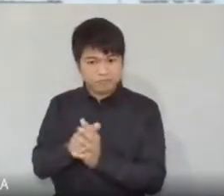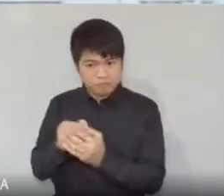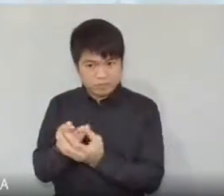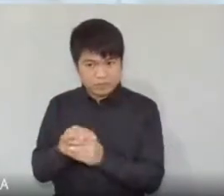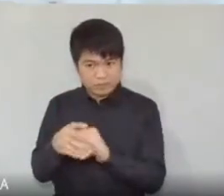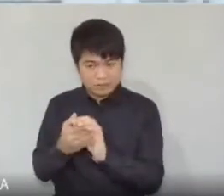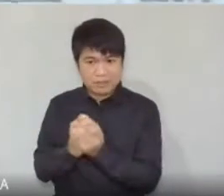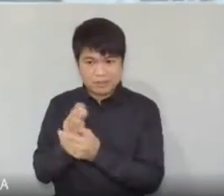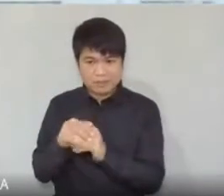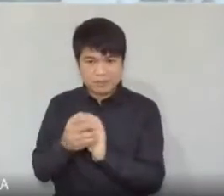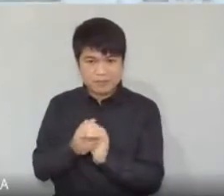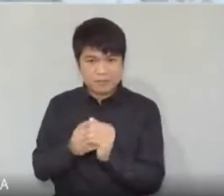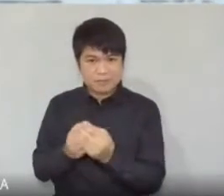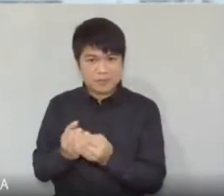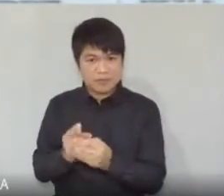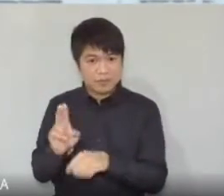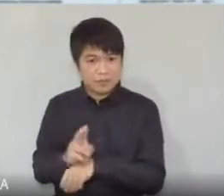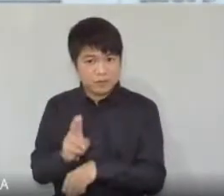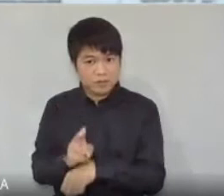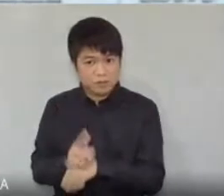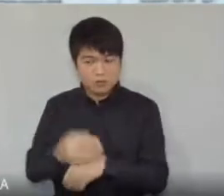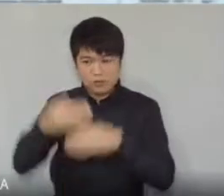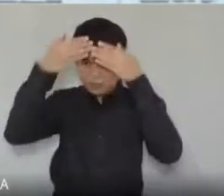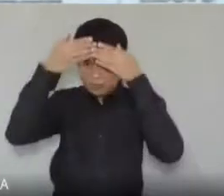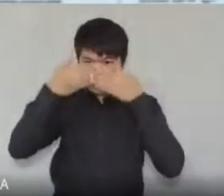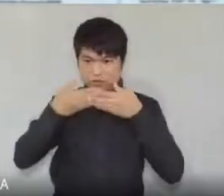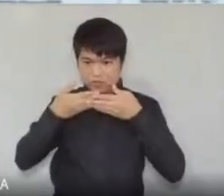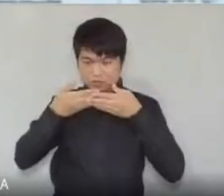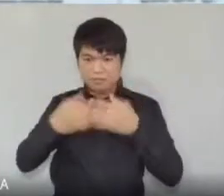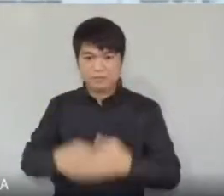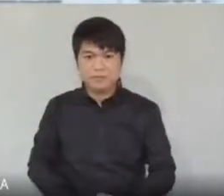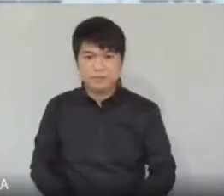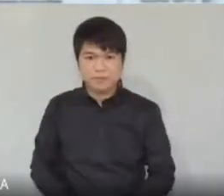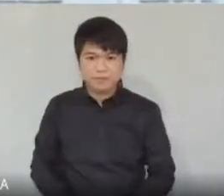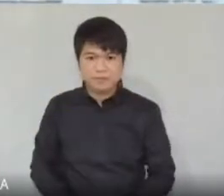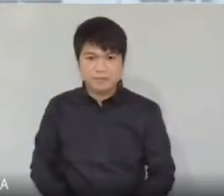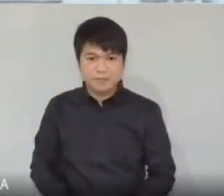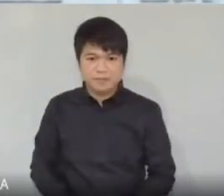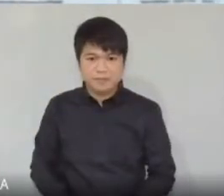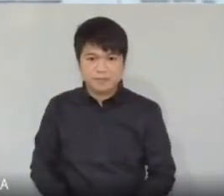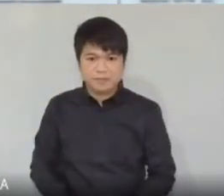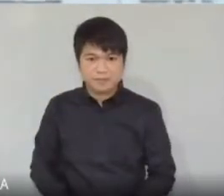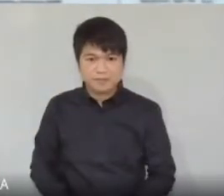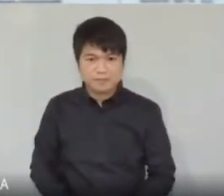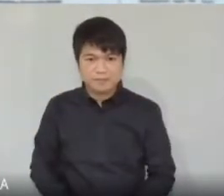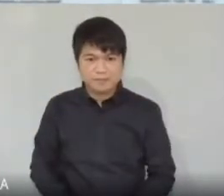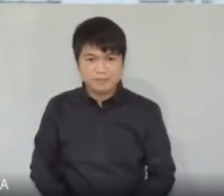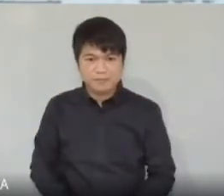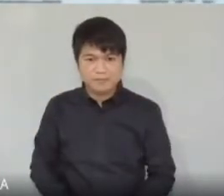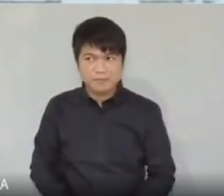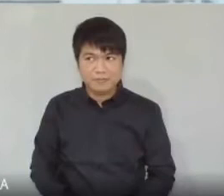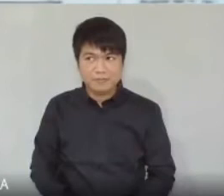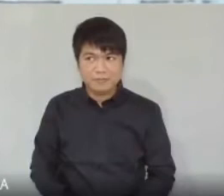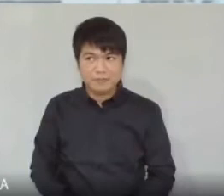Through this, our experience is there will be easily transition. Yes, we agree to this. Just in new